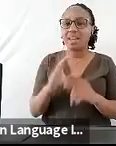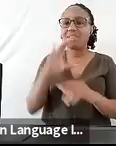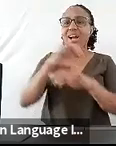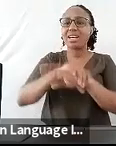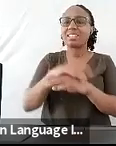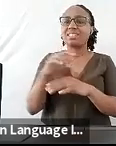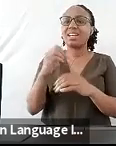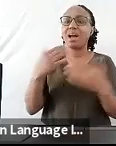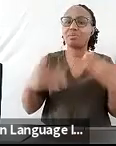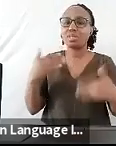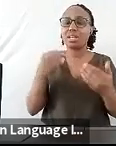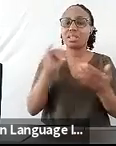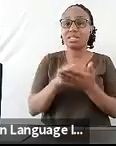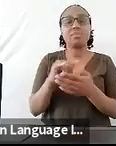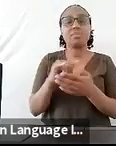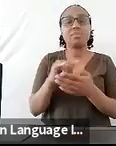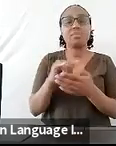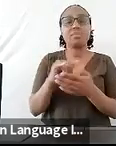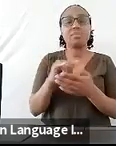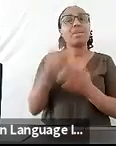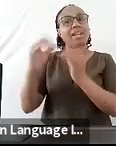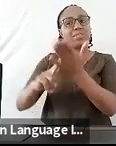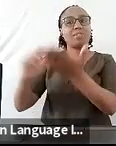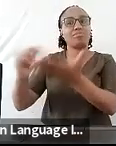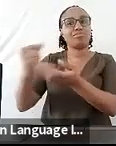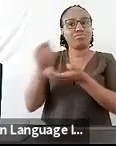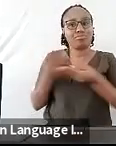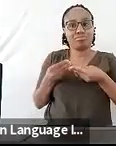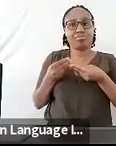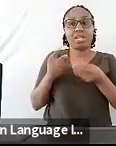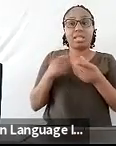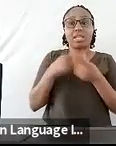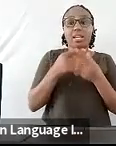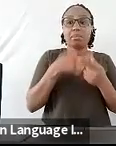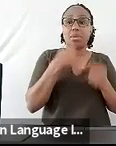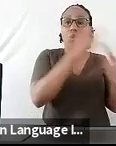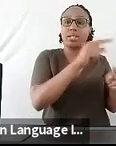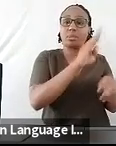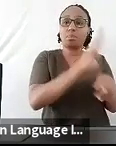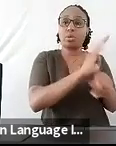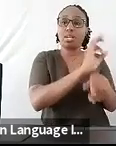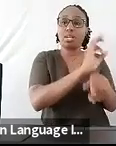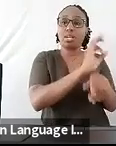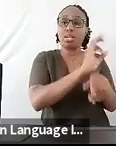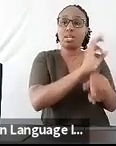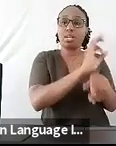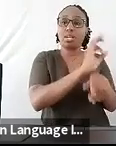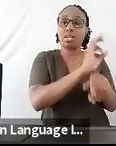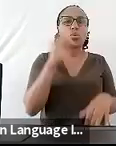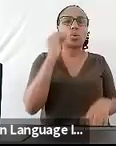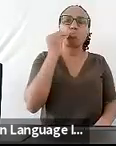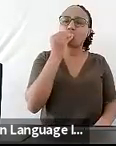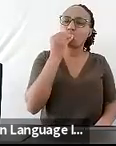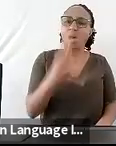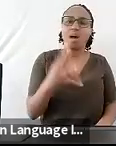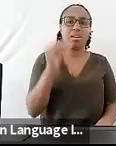go to places, I went to Burkina Faso and people were so nice. Yeah, they're the nicest people ever. They're like, what?